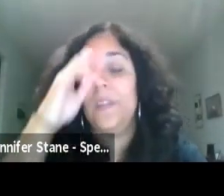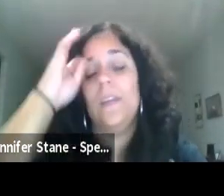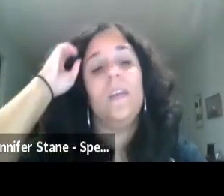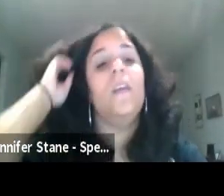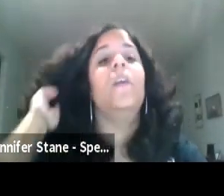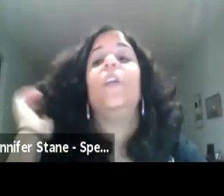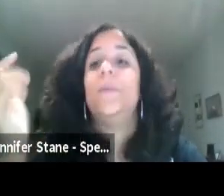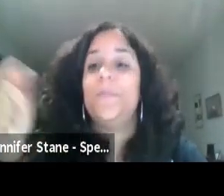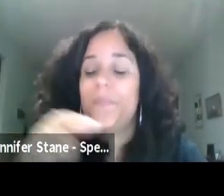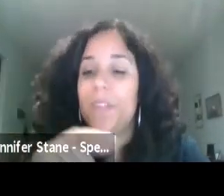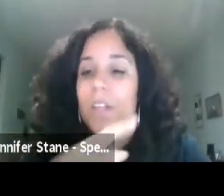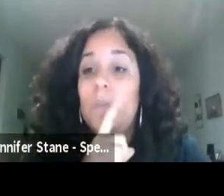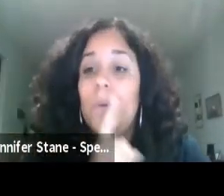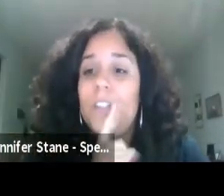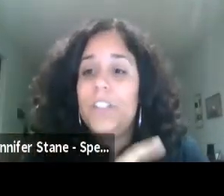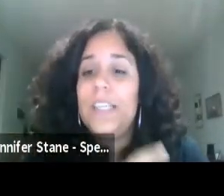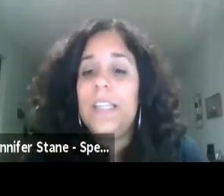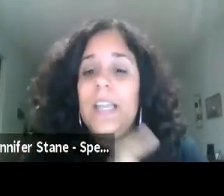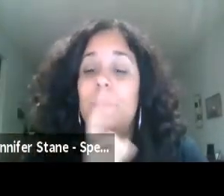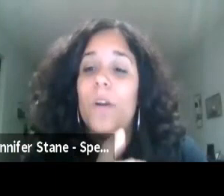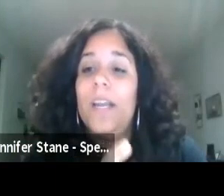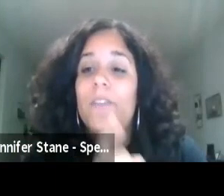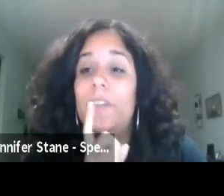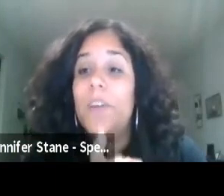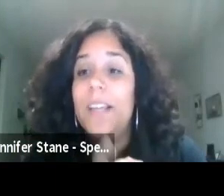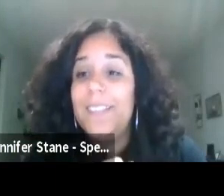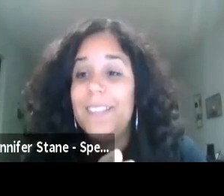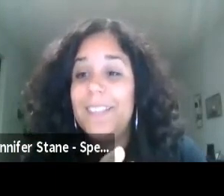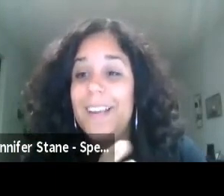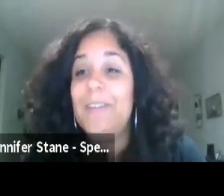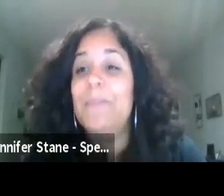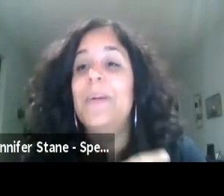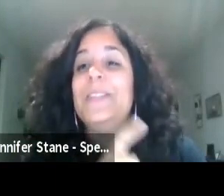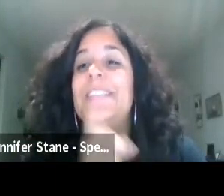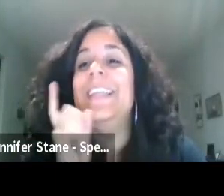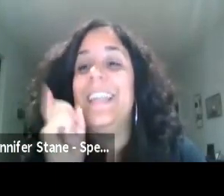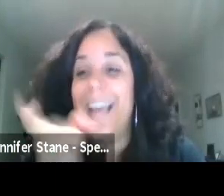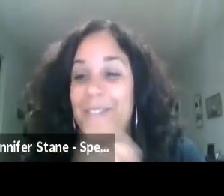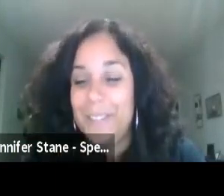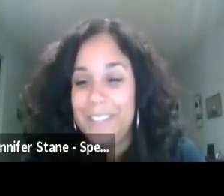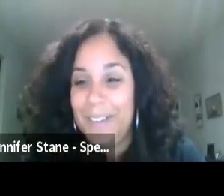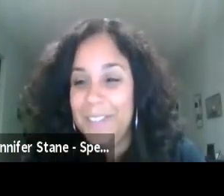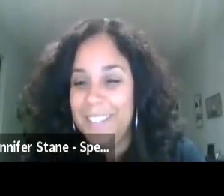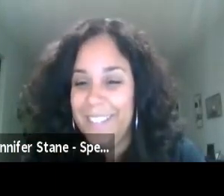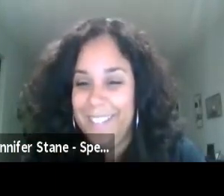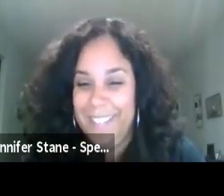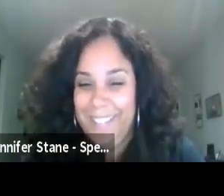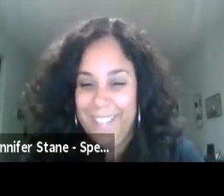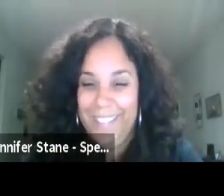say, you know, you brush your teeth in the morning for your friends, and you brush your teeth at night for yourself.